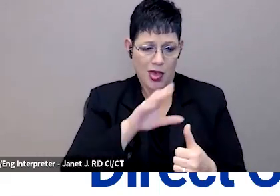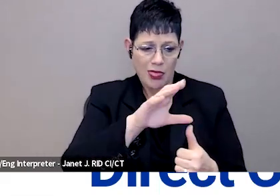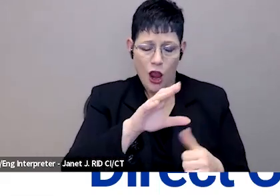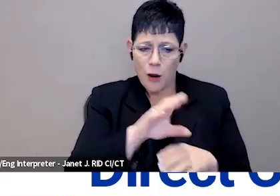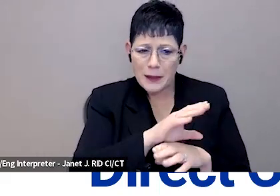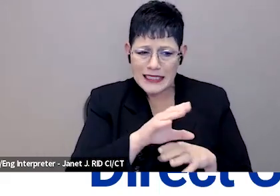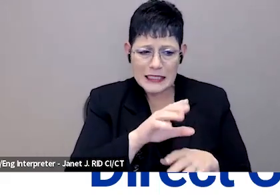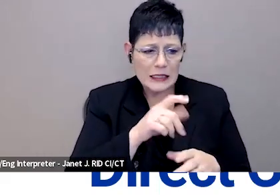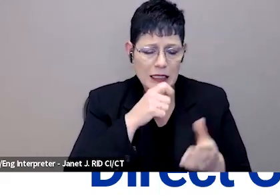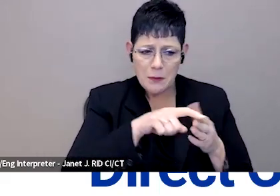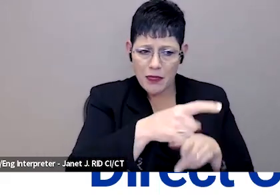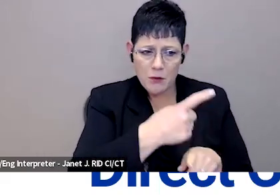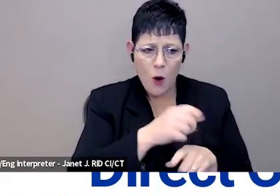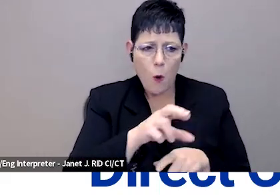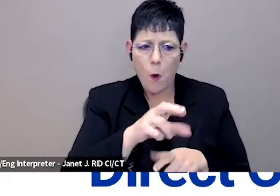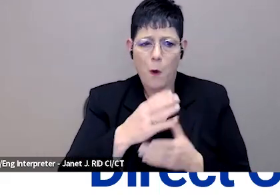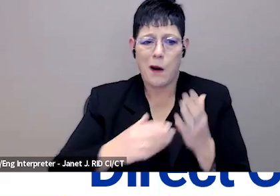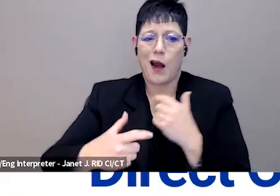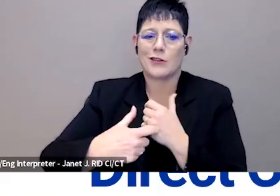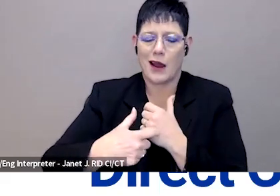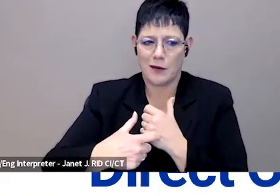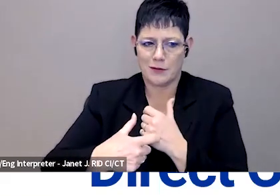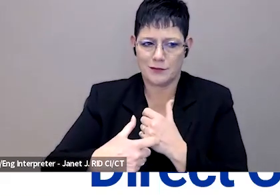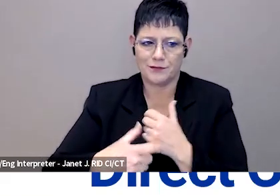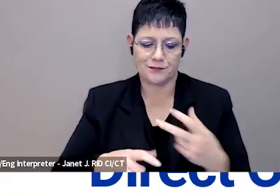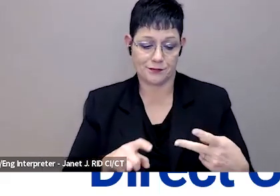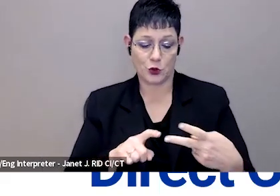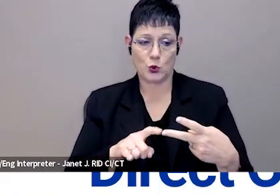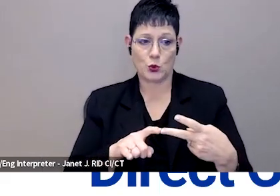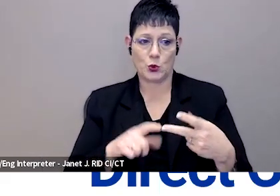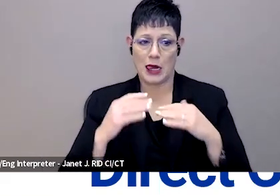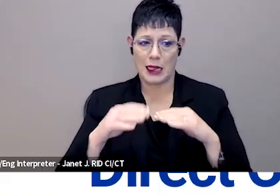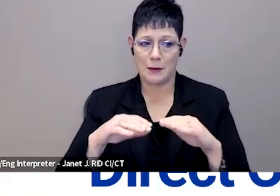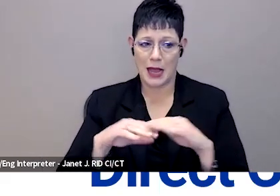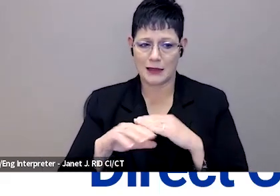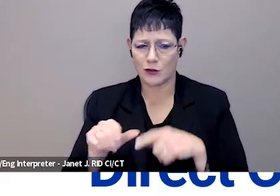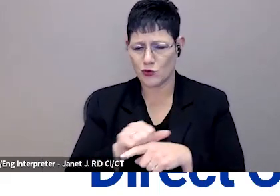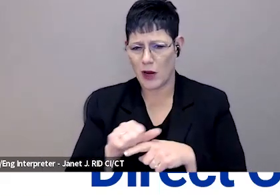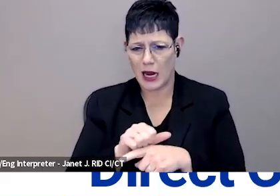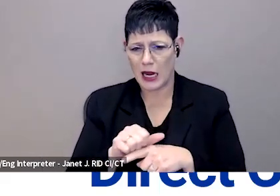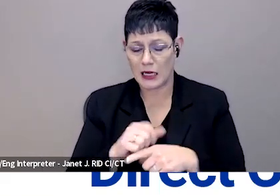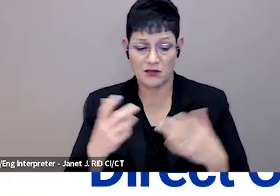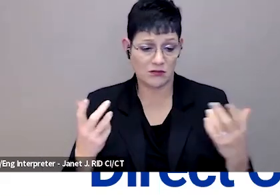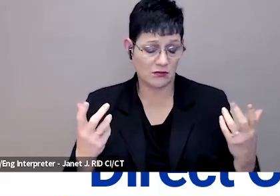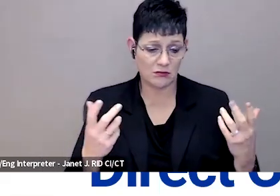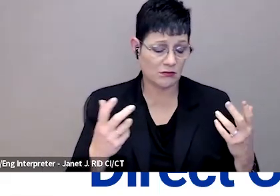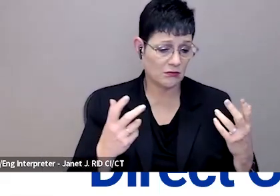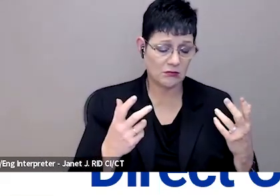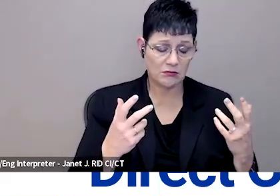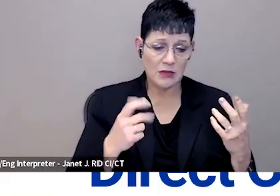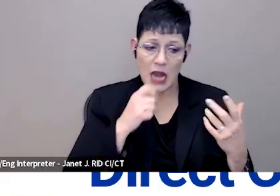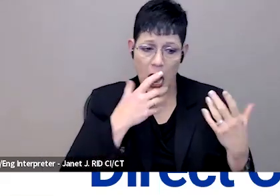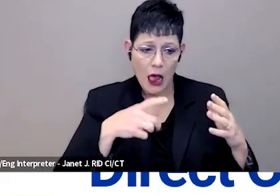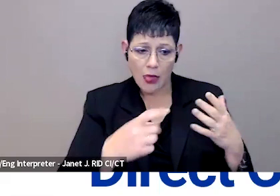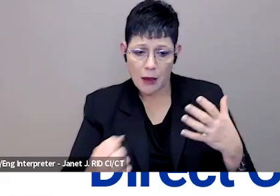the economy to part-time work. Workers have limited access to adequate training to both advance roles that would allow them